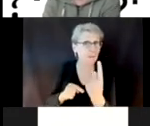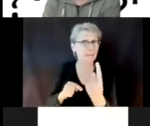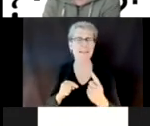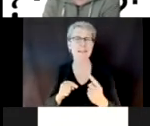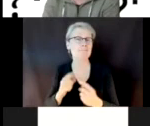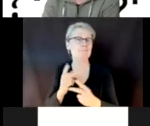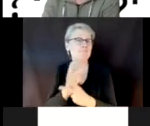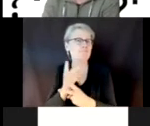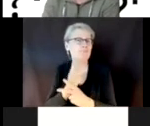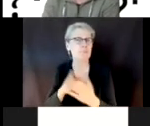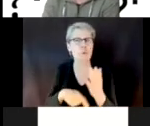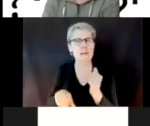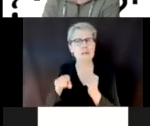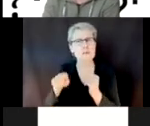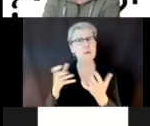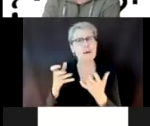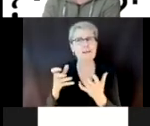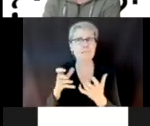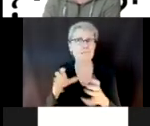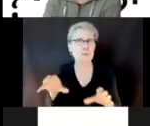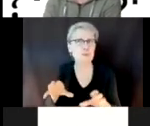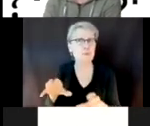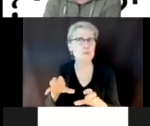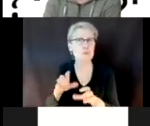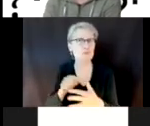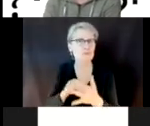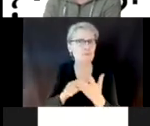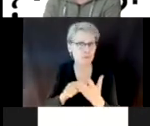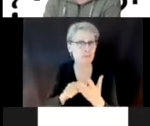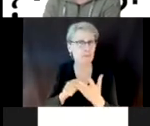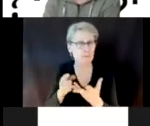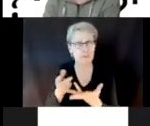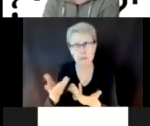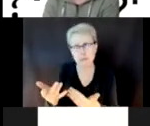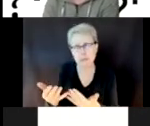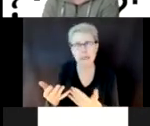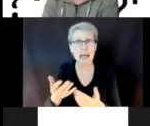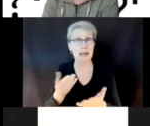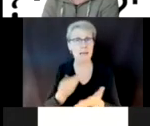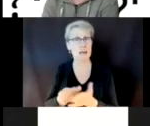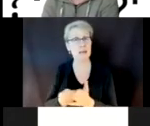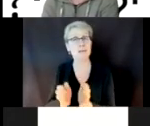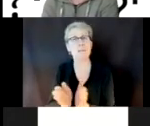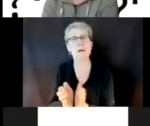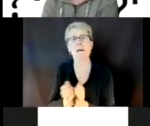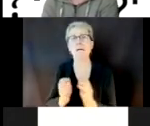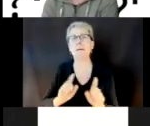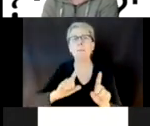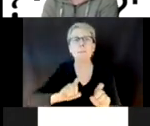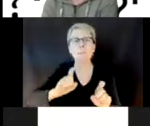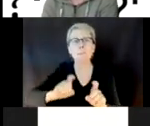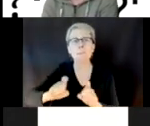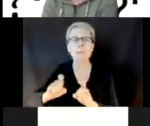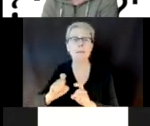want to accomplish first and foremost, and starting with a small budget, doing tests, doing little